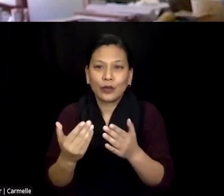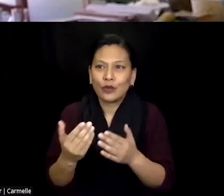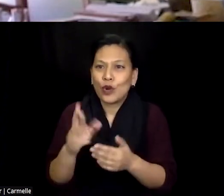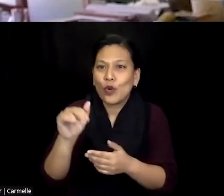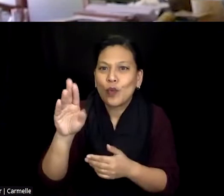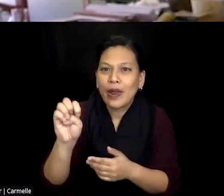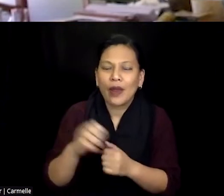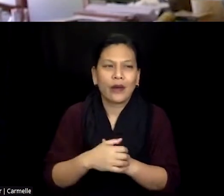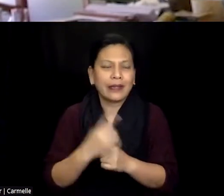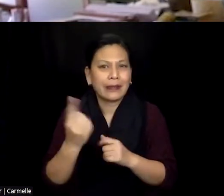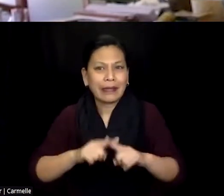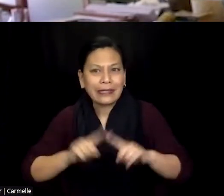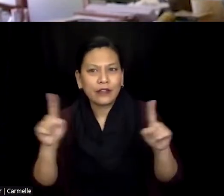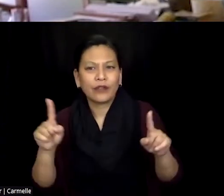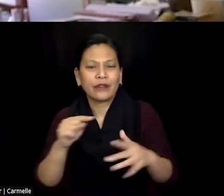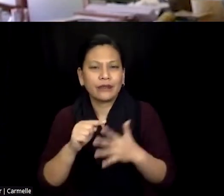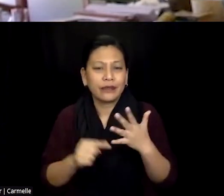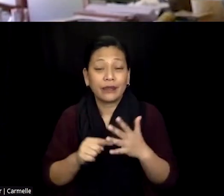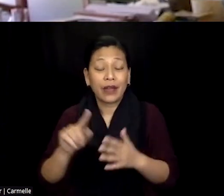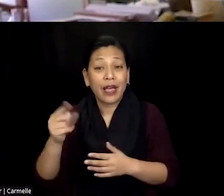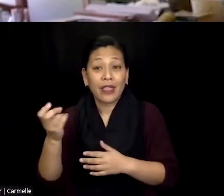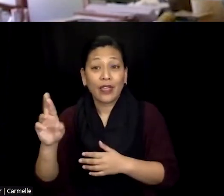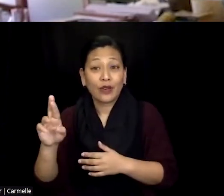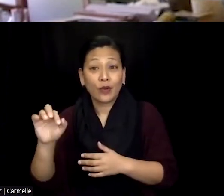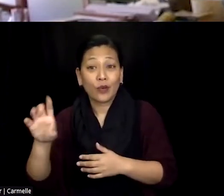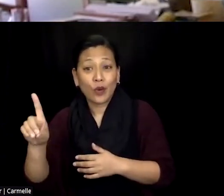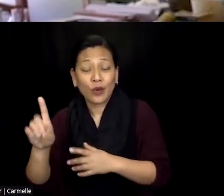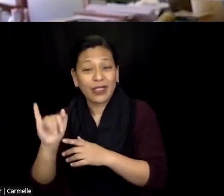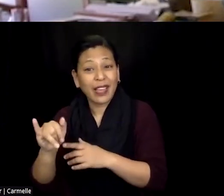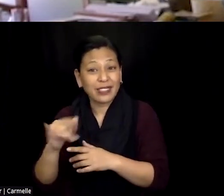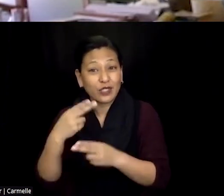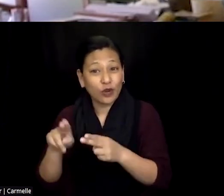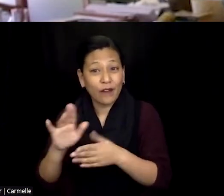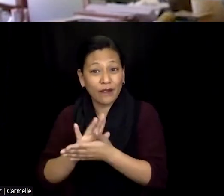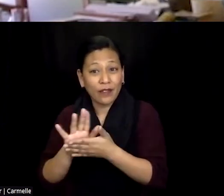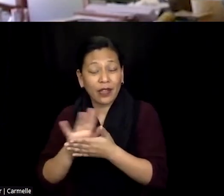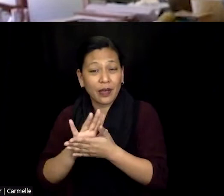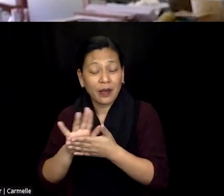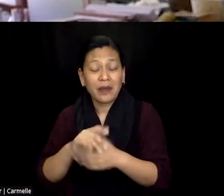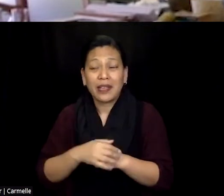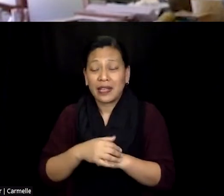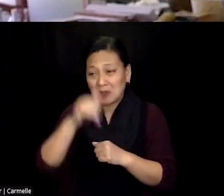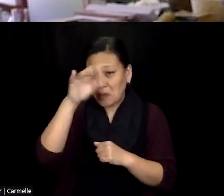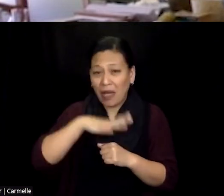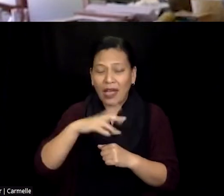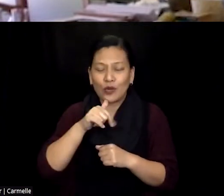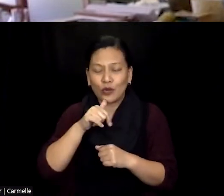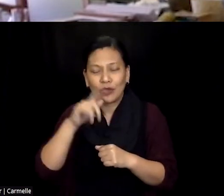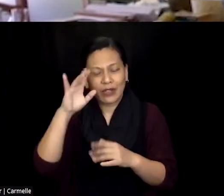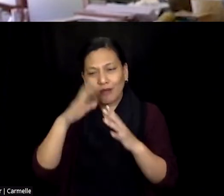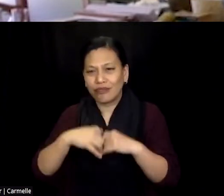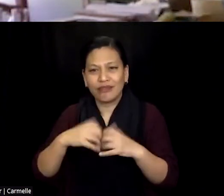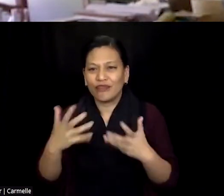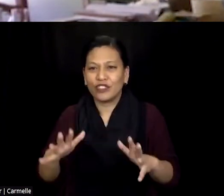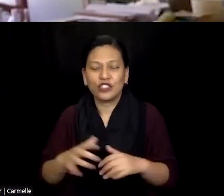know, Thunder Road is a single location short film. It's a guy having a nervous breakdown during a eulogy, which is very funny. And